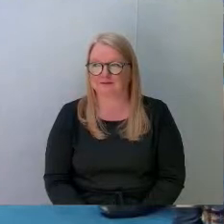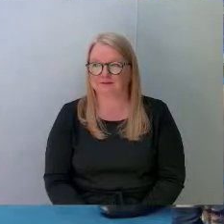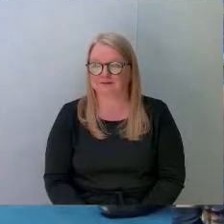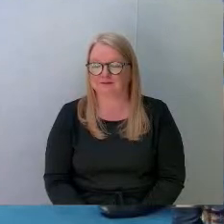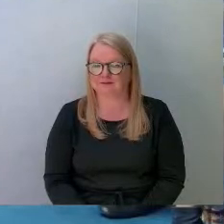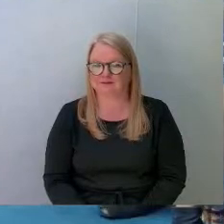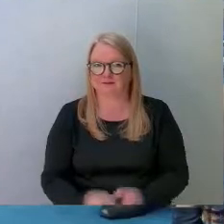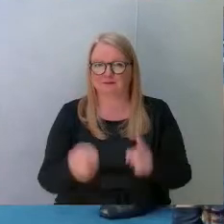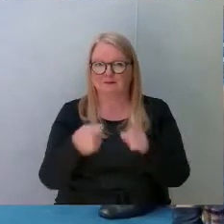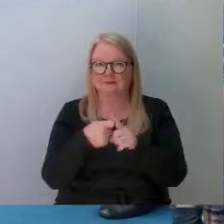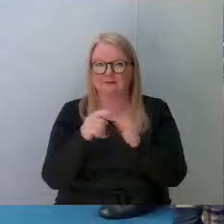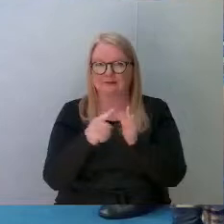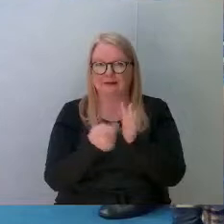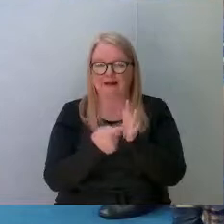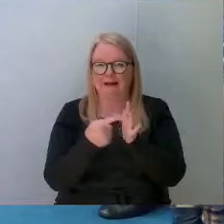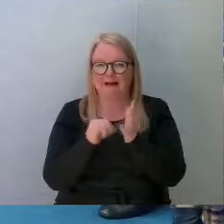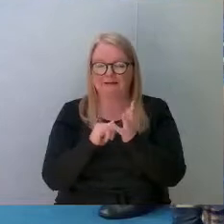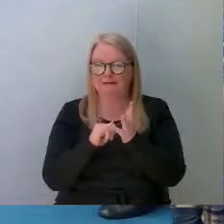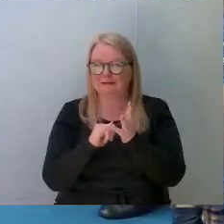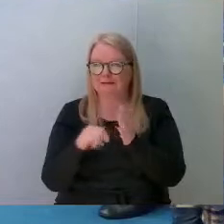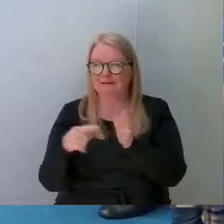Keris Evans.